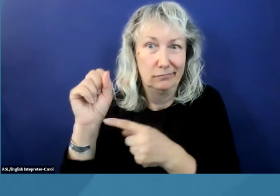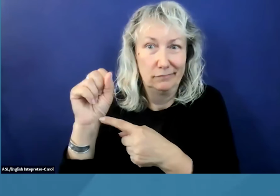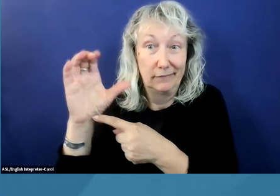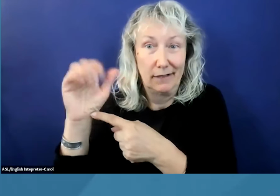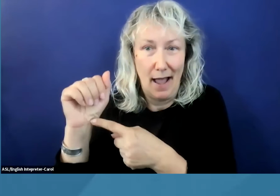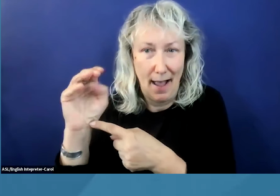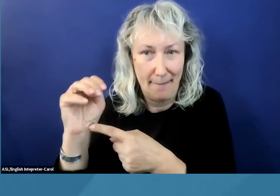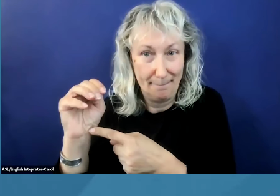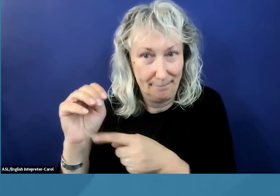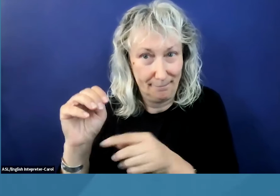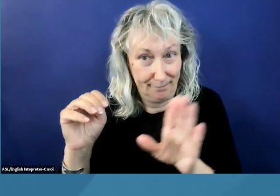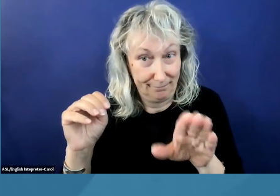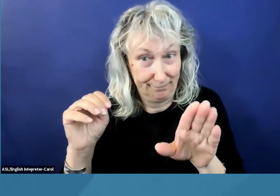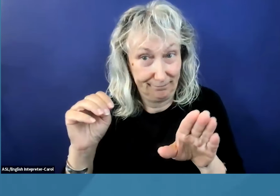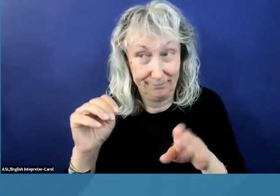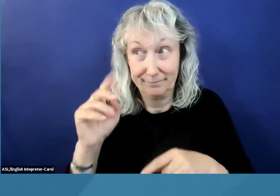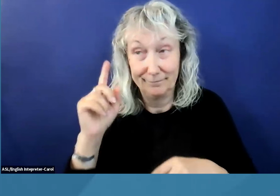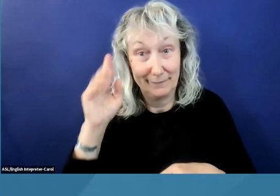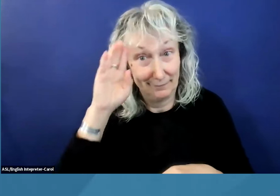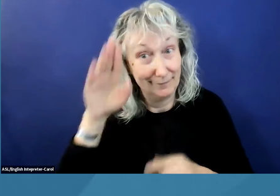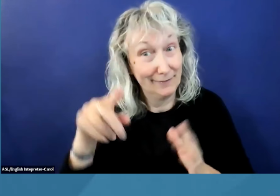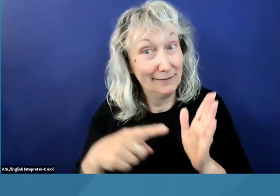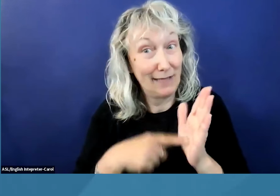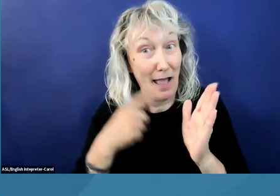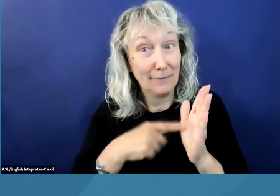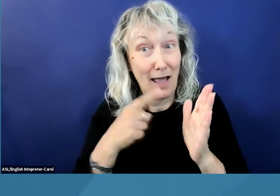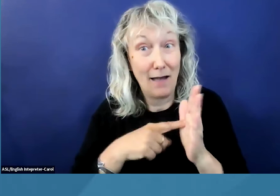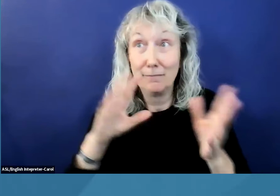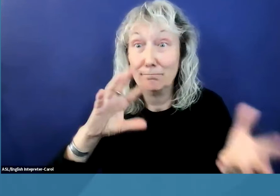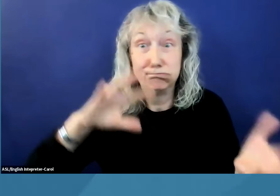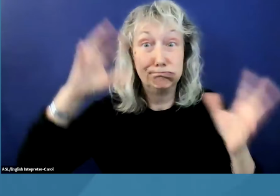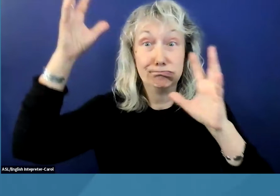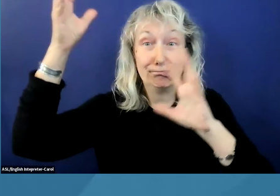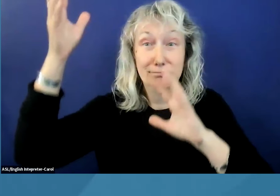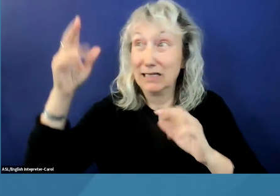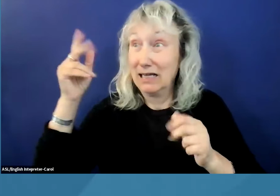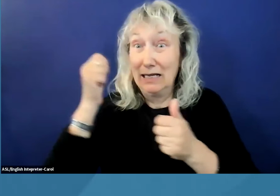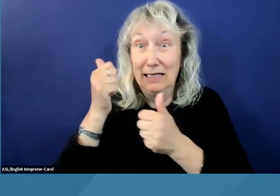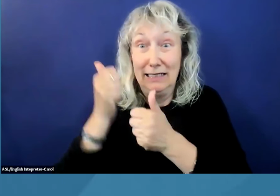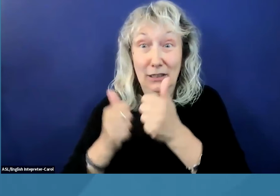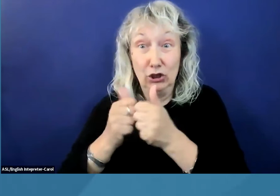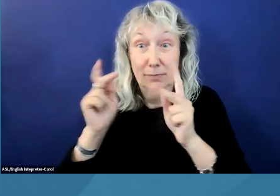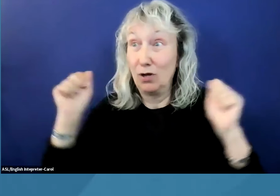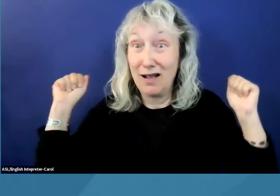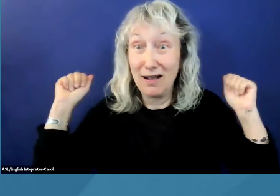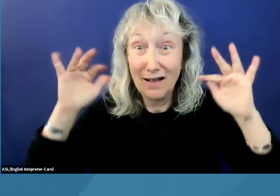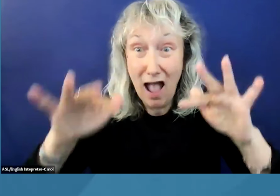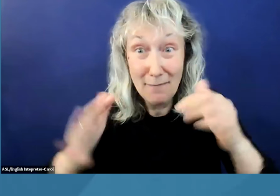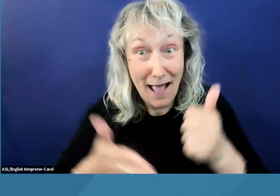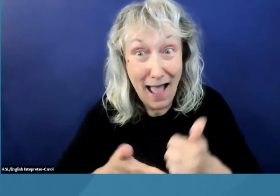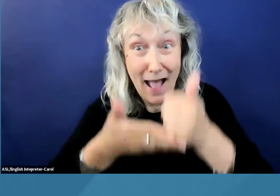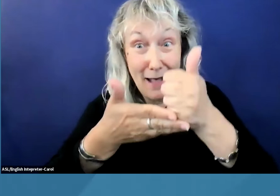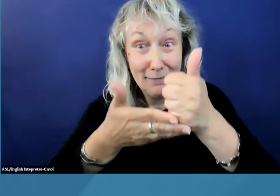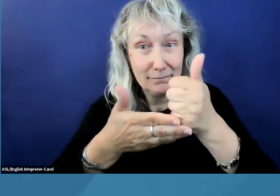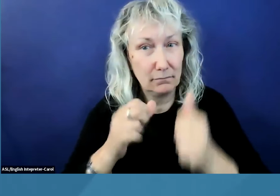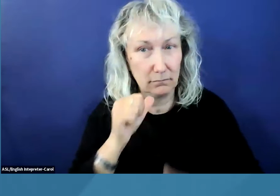not everyone who rushes in is there to help. Scammers, including